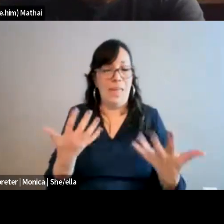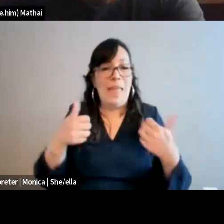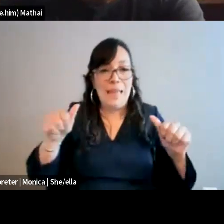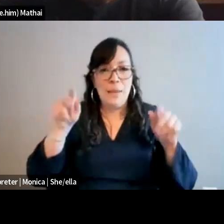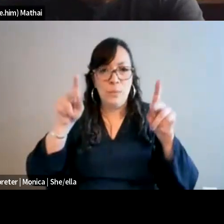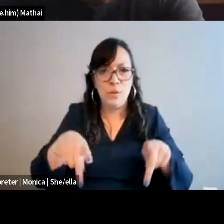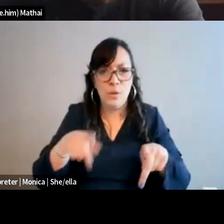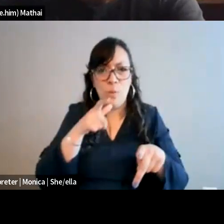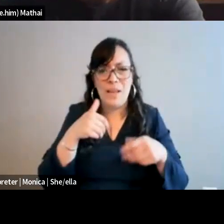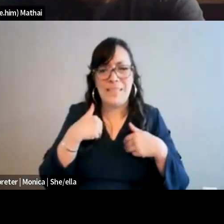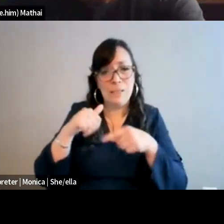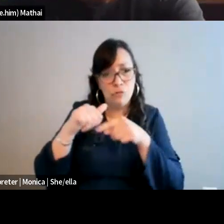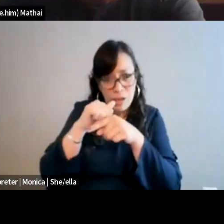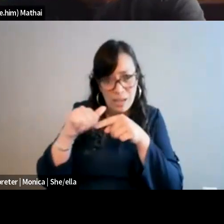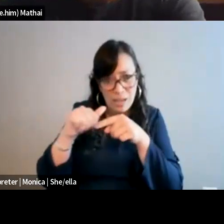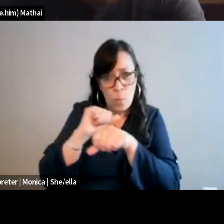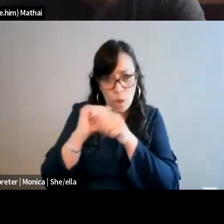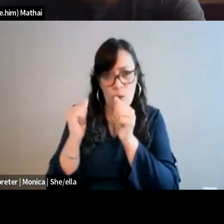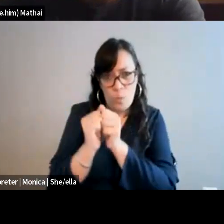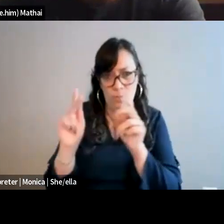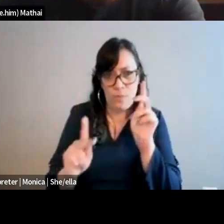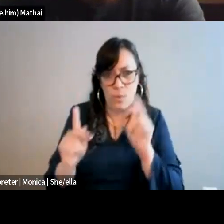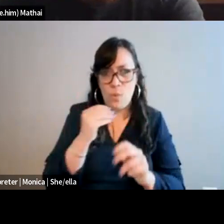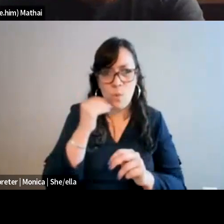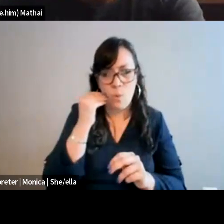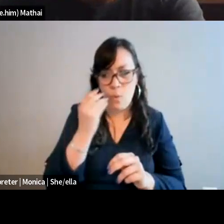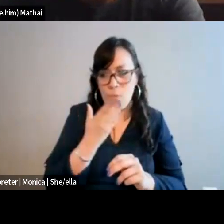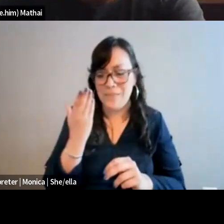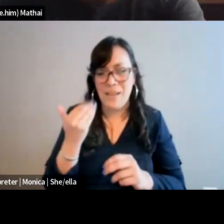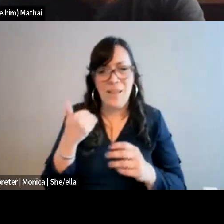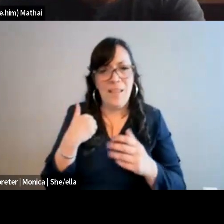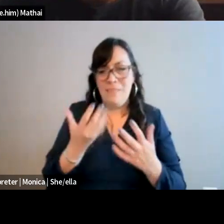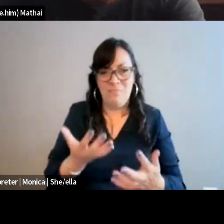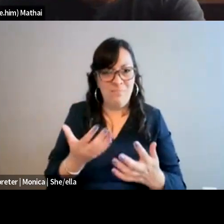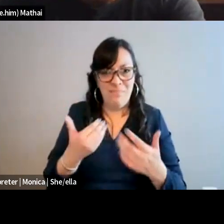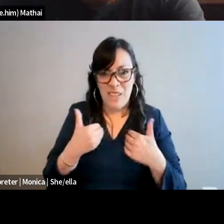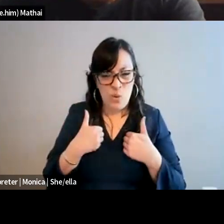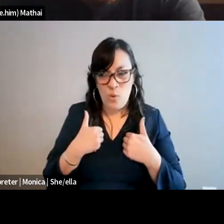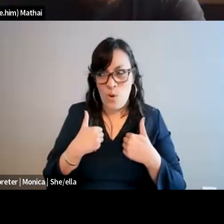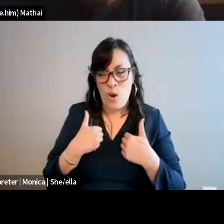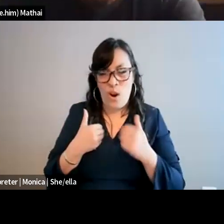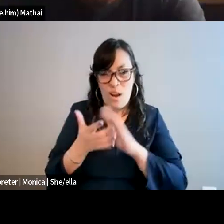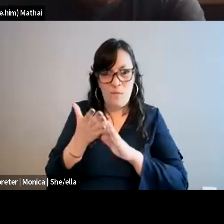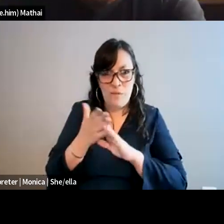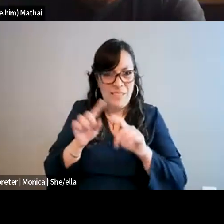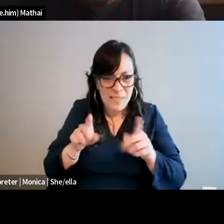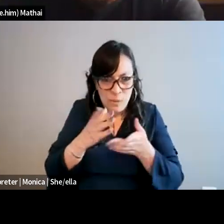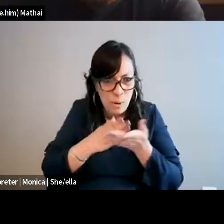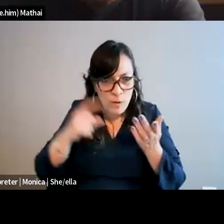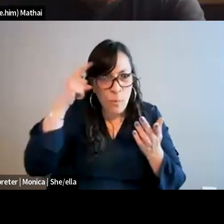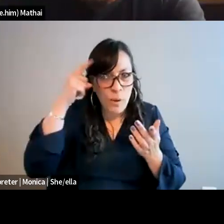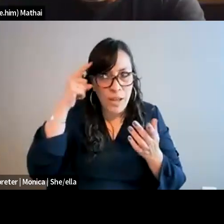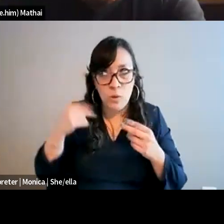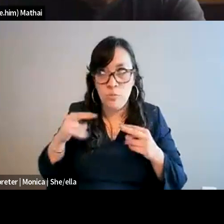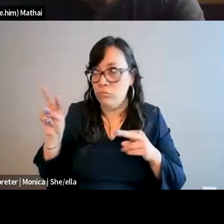has any mental training, you know that when you're in survival mode, you're operating from a completely different part of your brain than